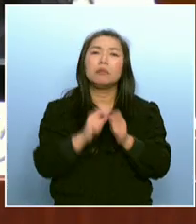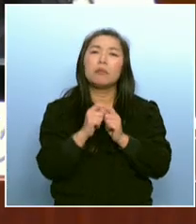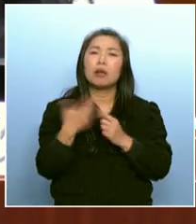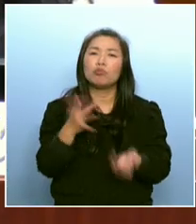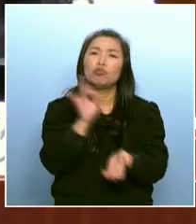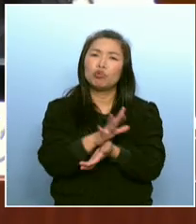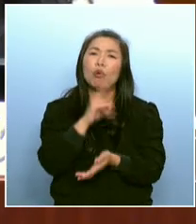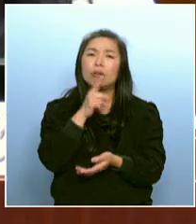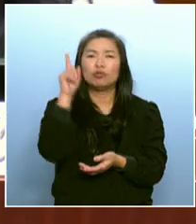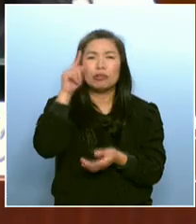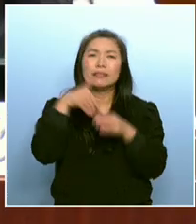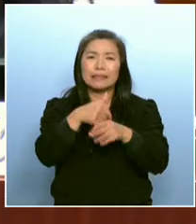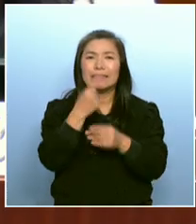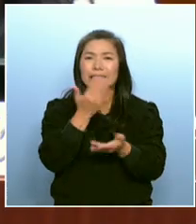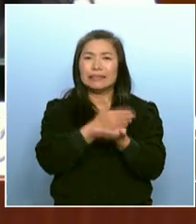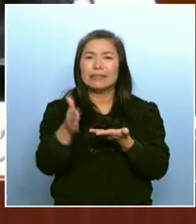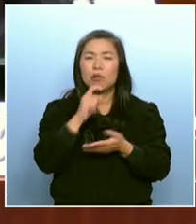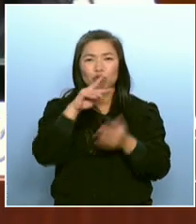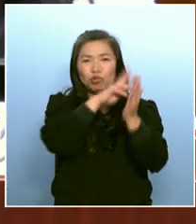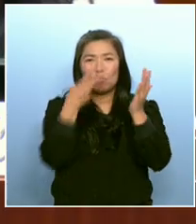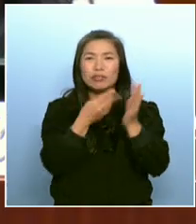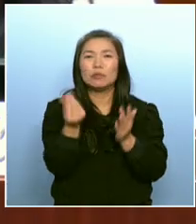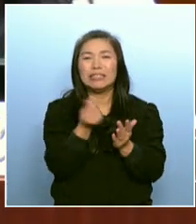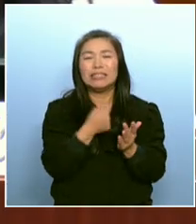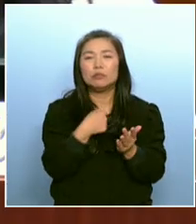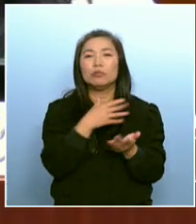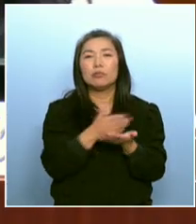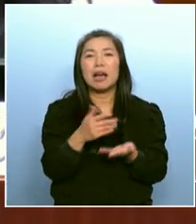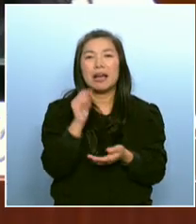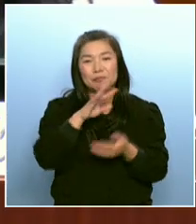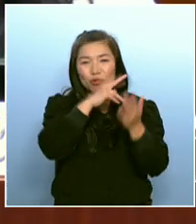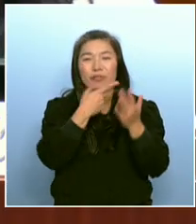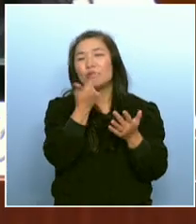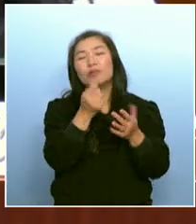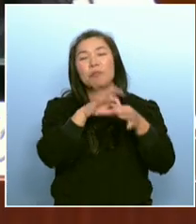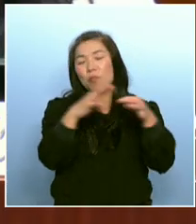you explain more clearly why you are asking for funding